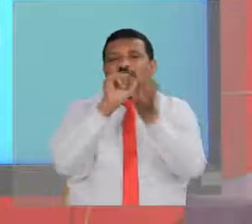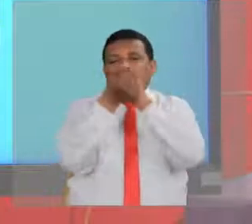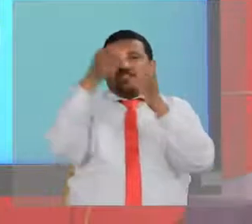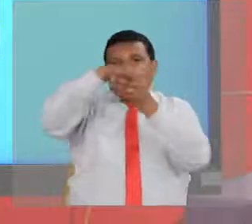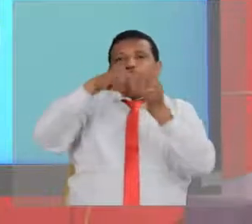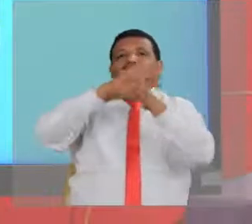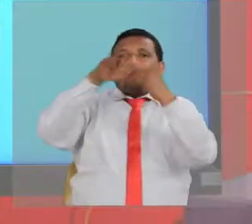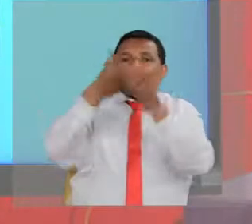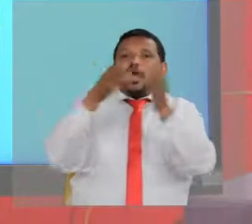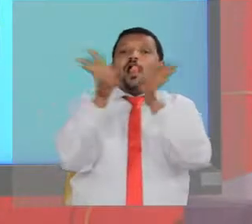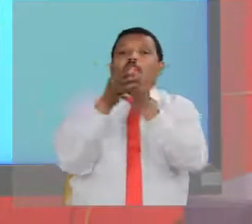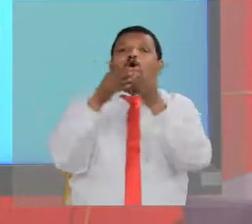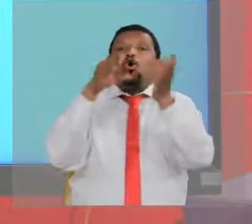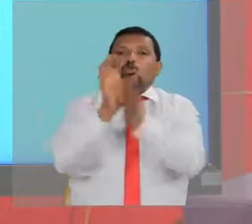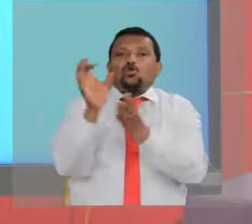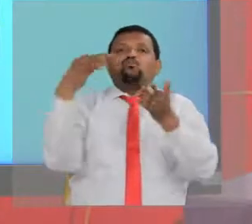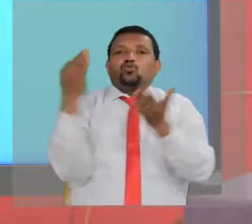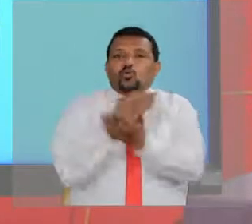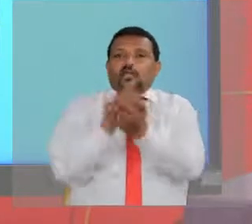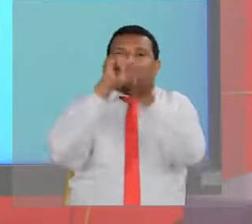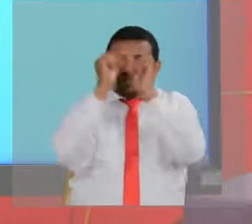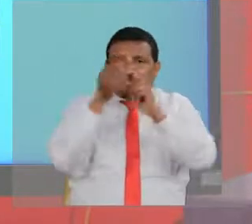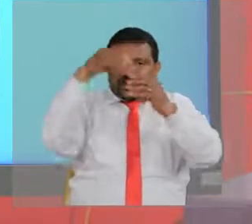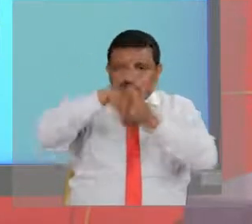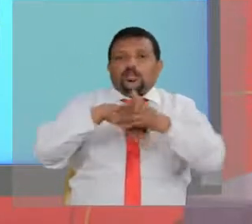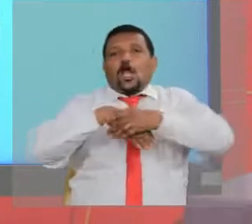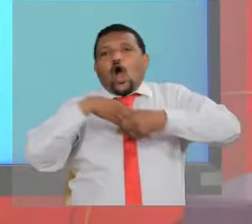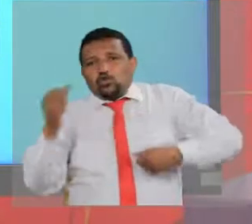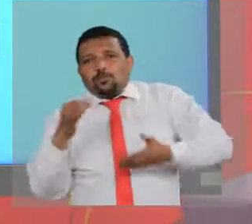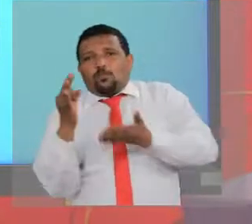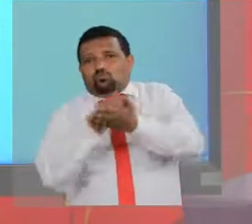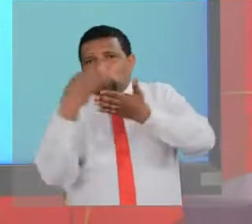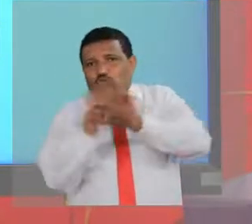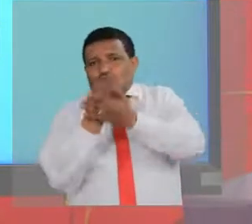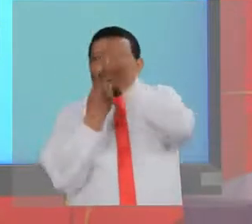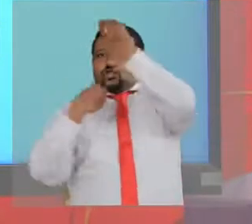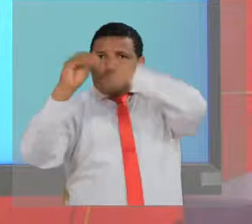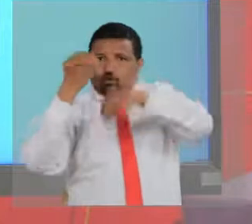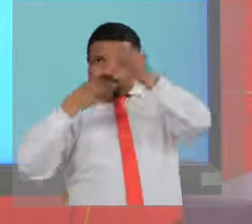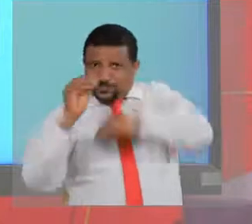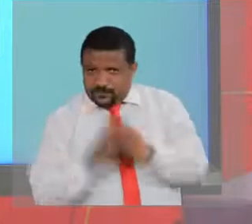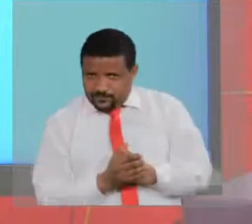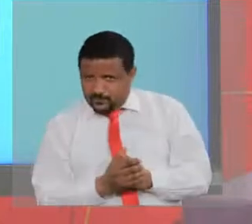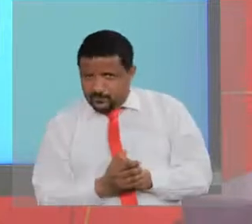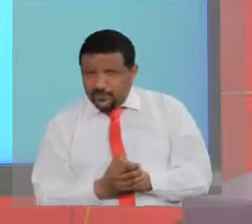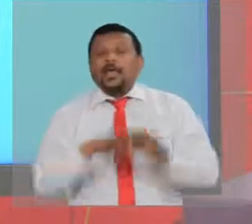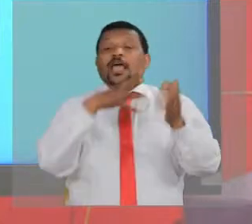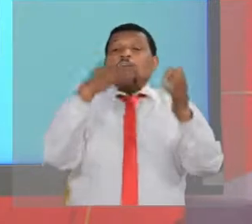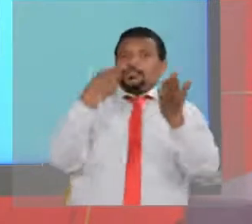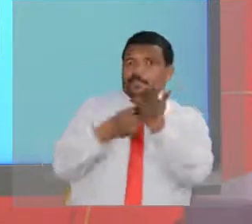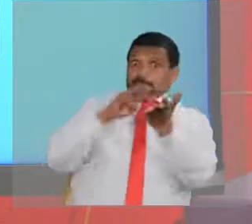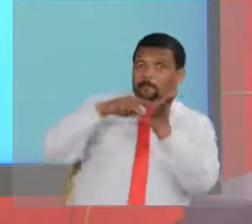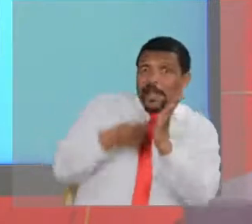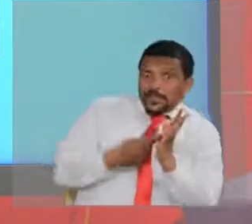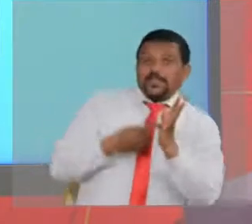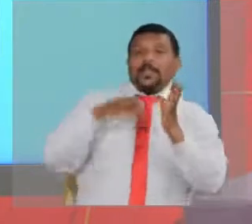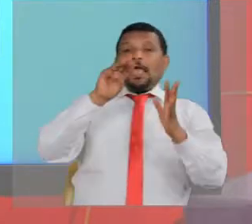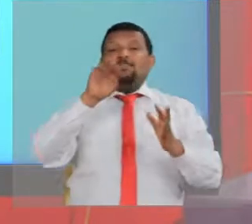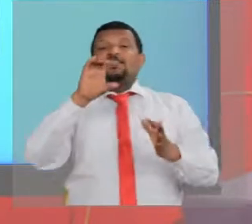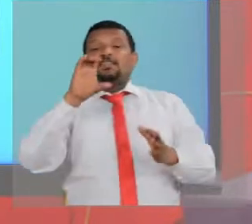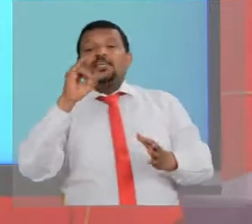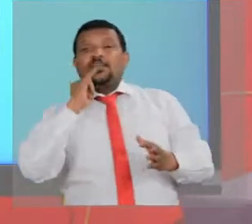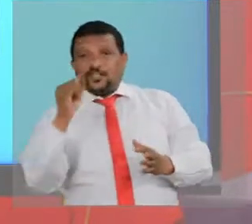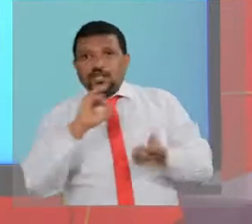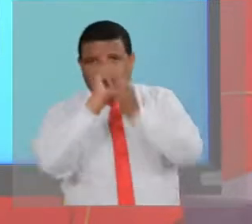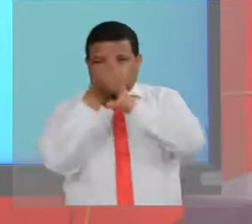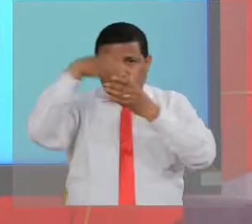in the total cost of production for the change in output produced and sold. And this means the MSC